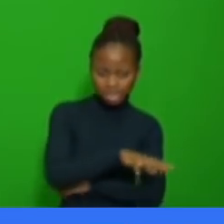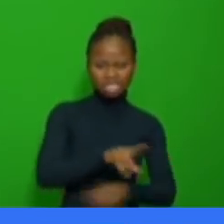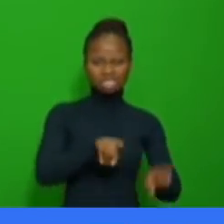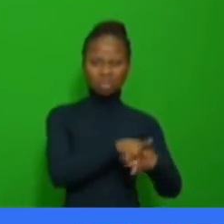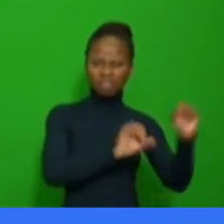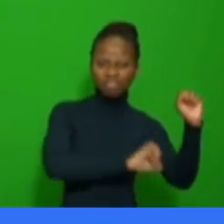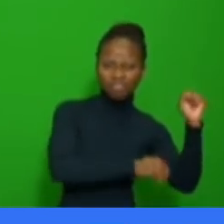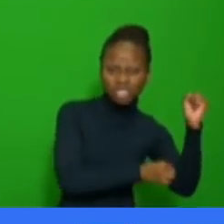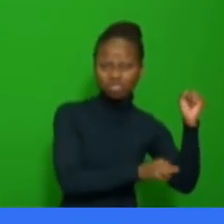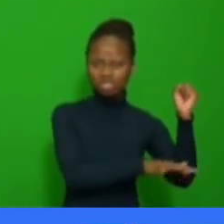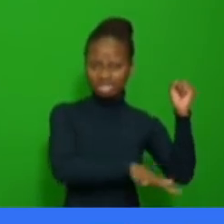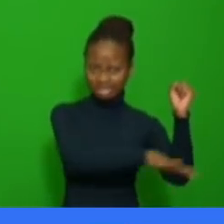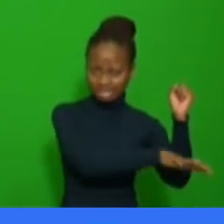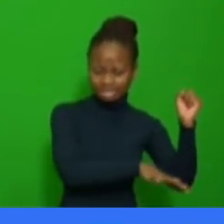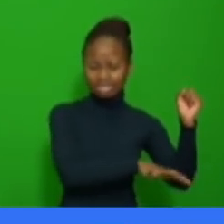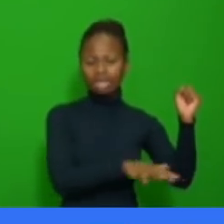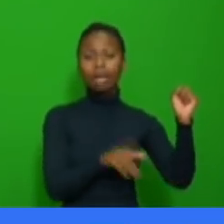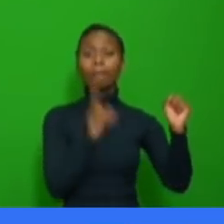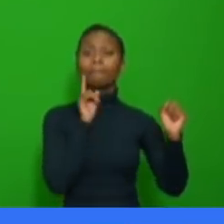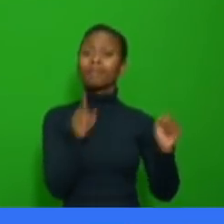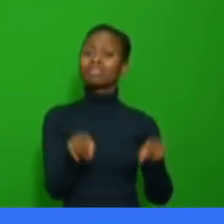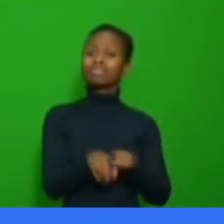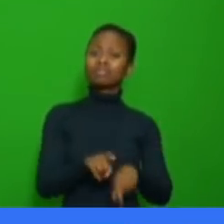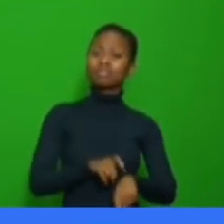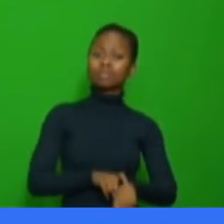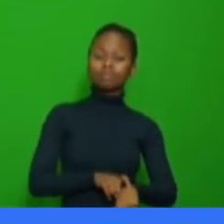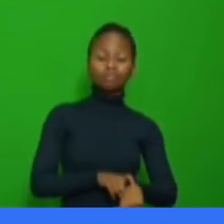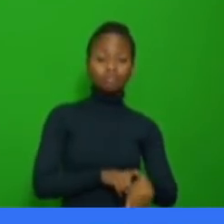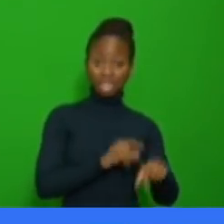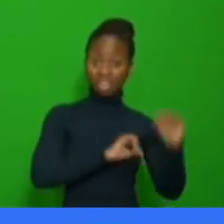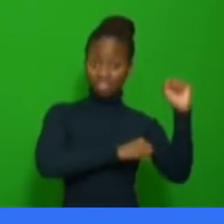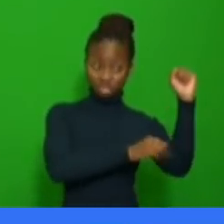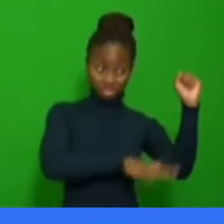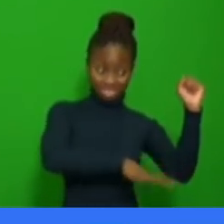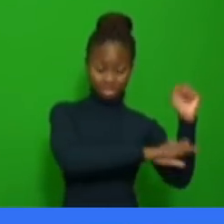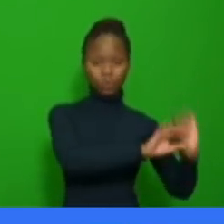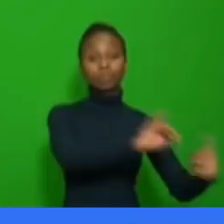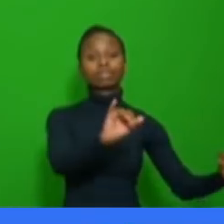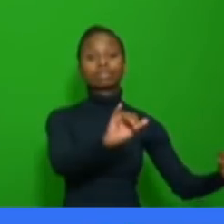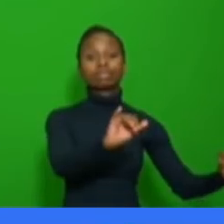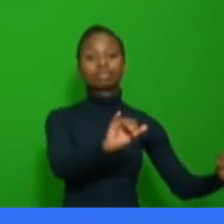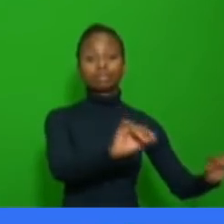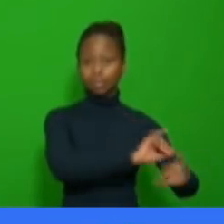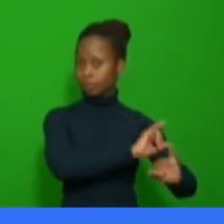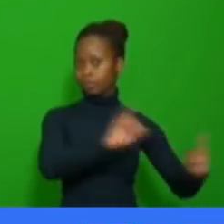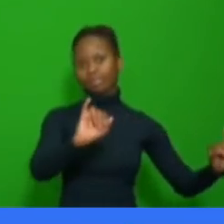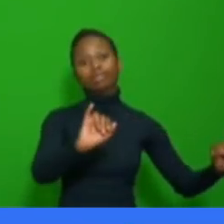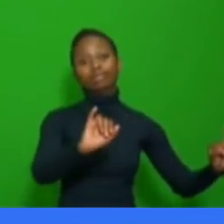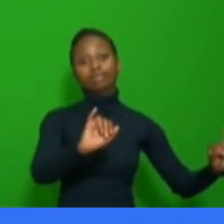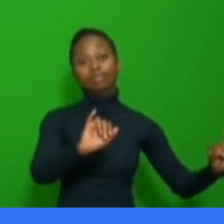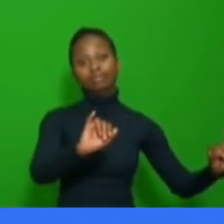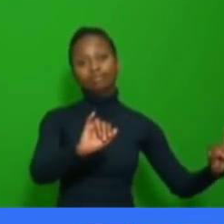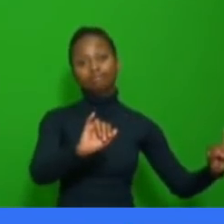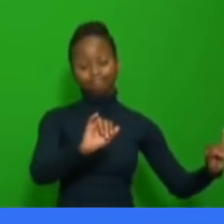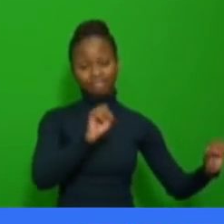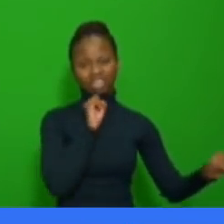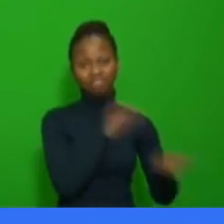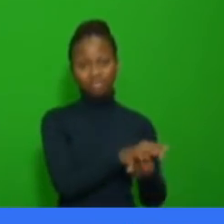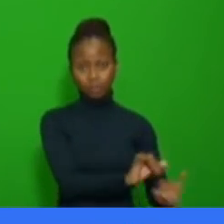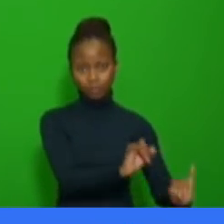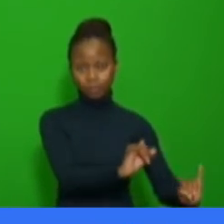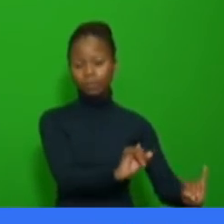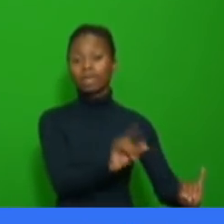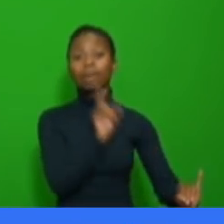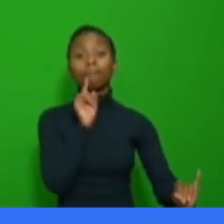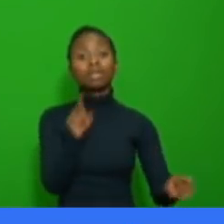but it also has an energy intensive sectors the impact will be more pronounced, but it does also affect